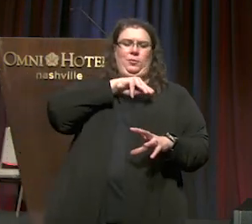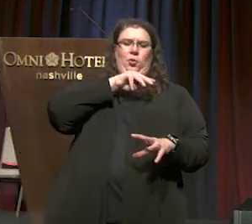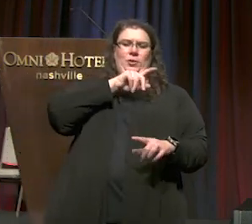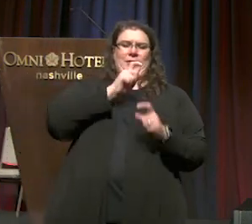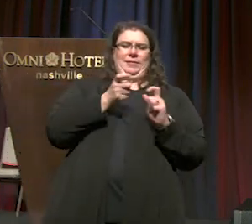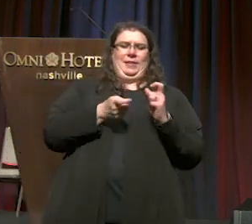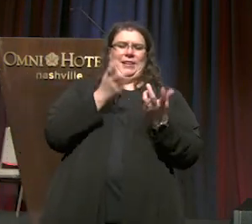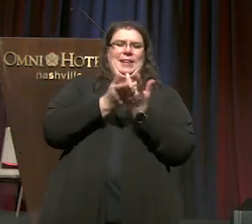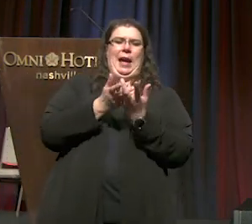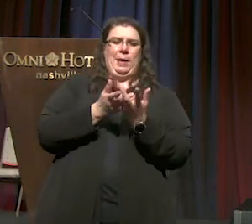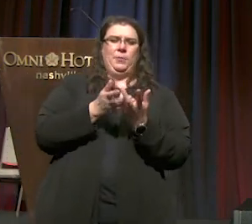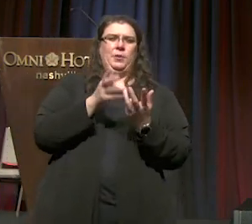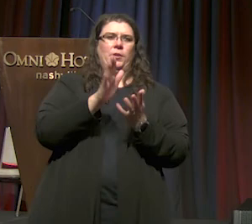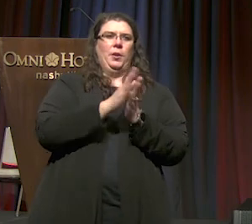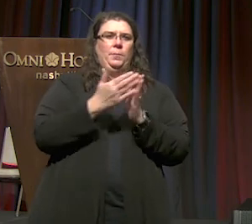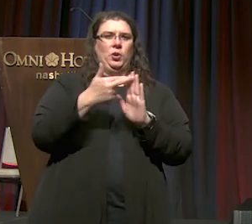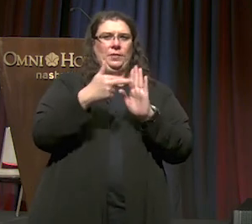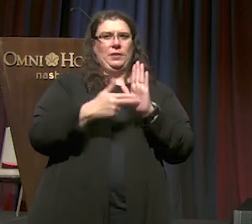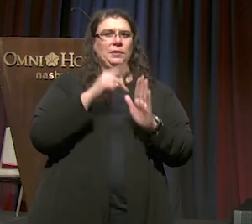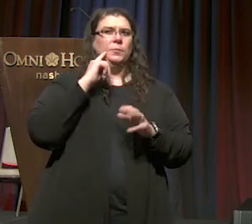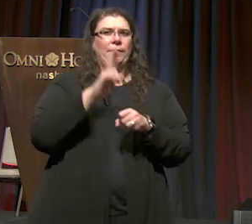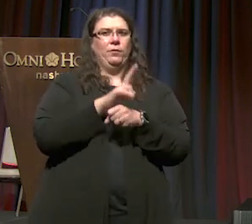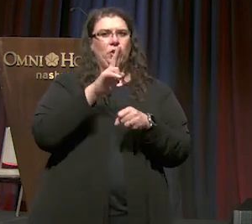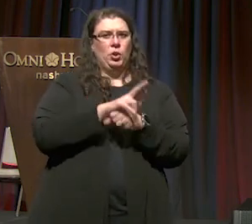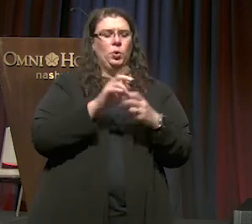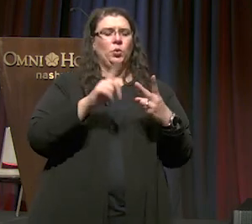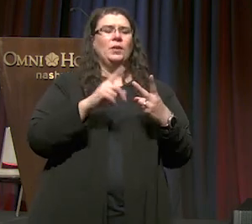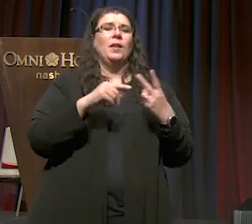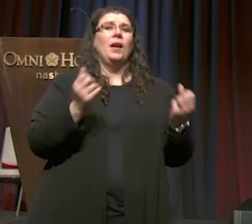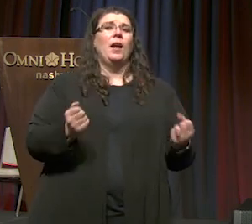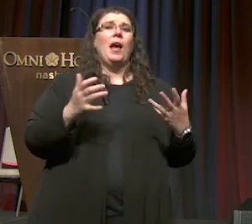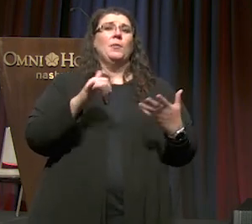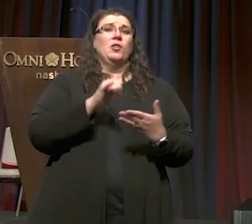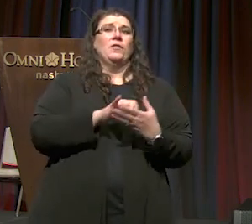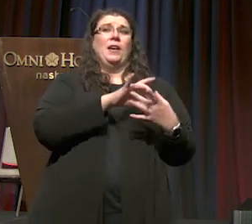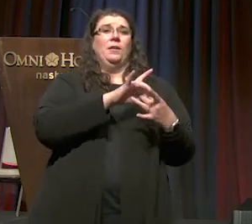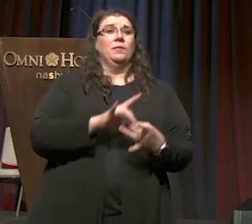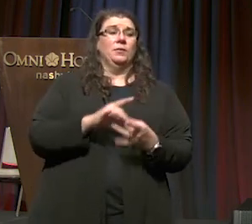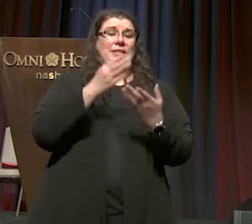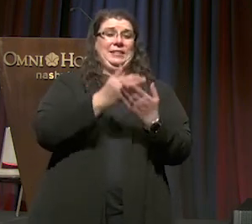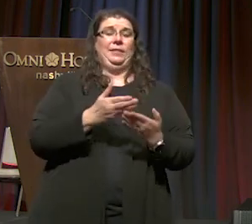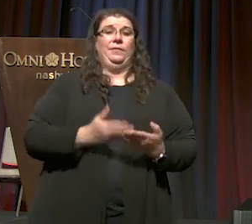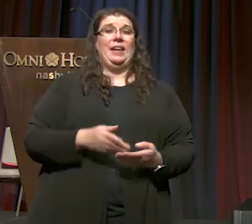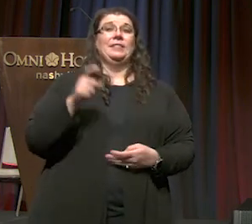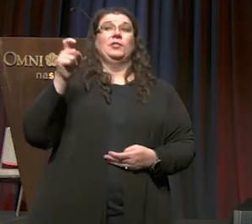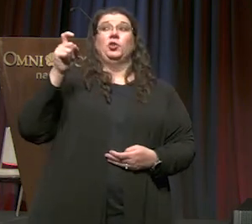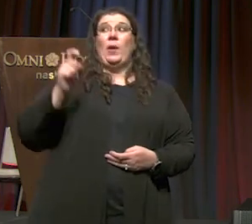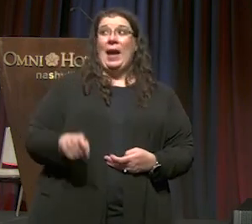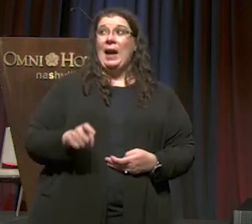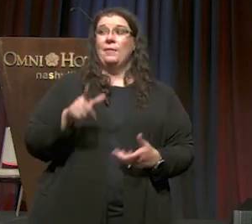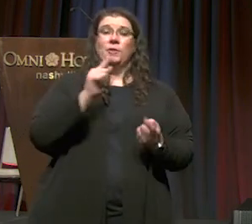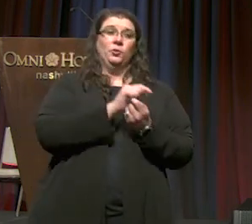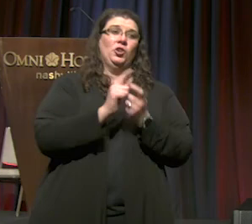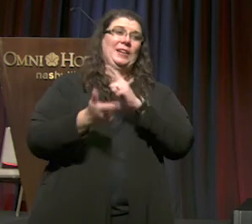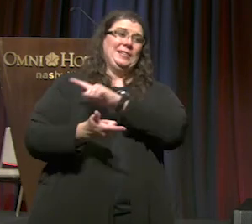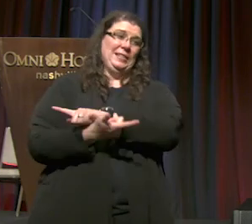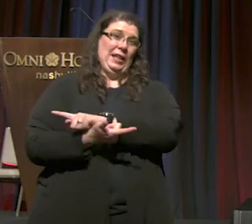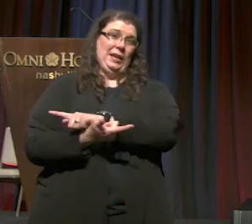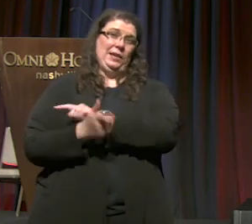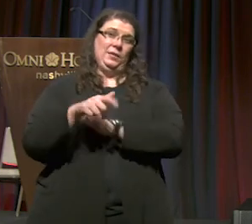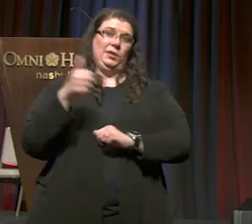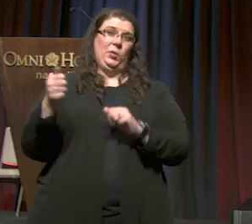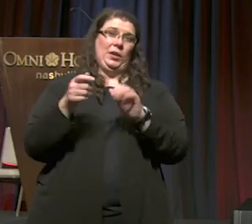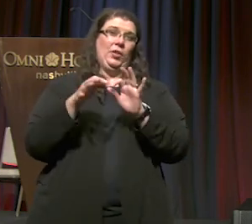their Book of Discipline for use, and how much of it is about the fact that you have to translate it into